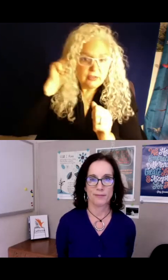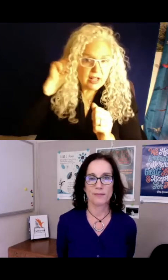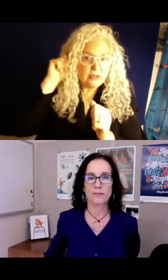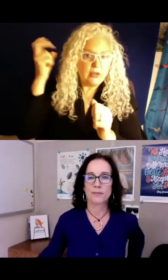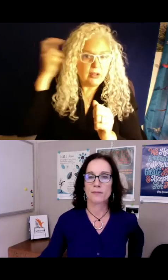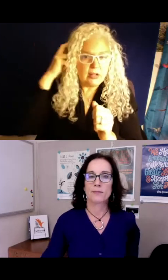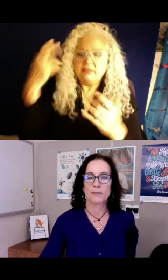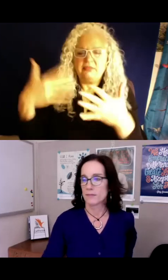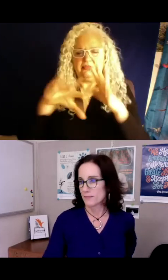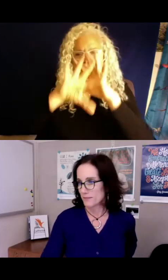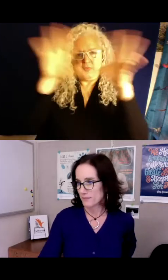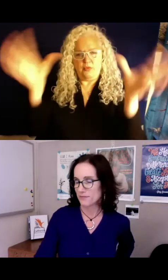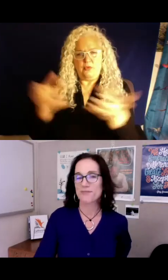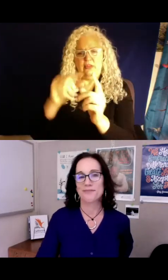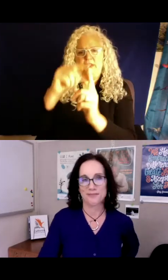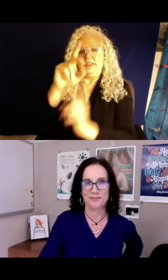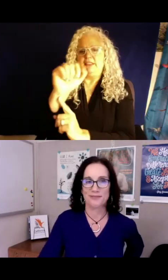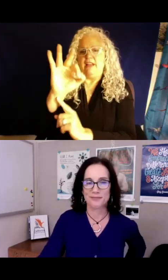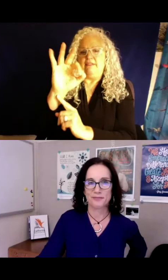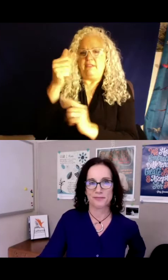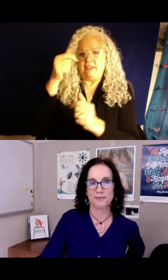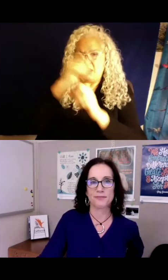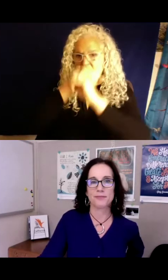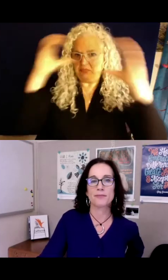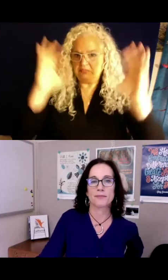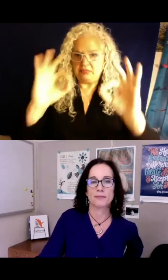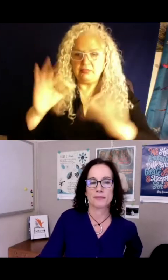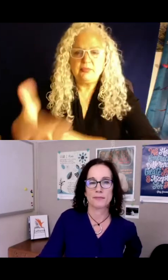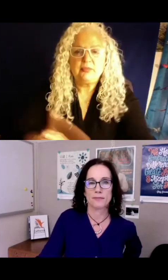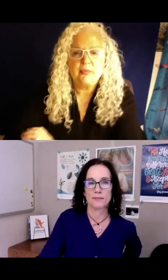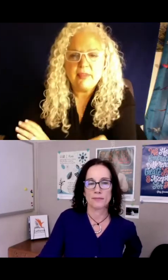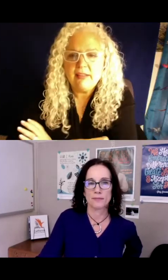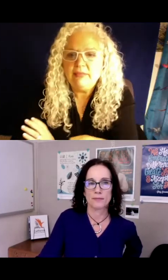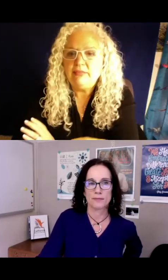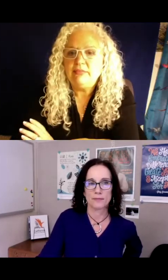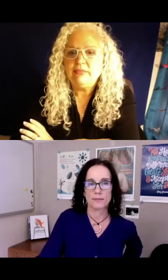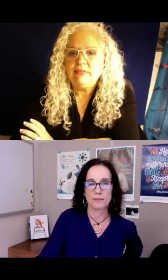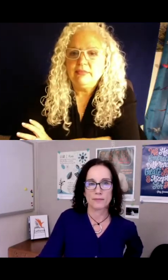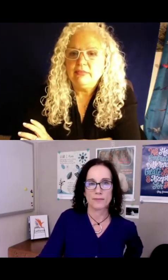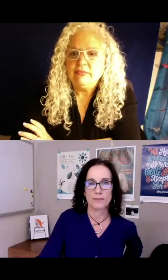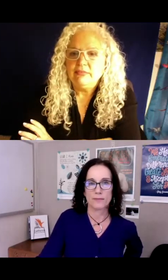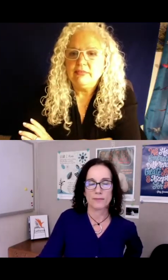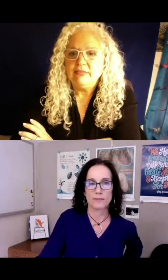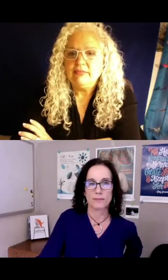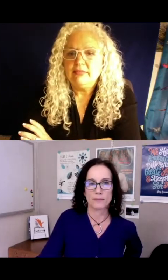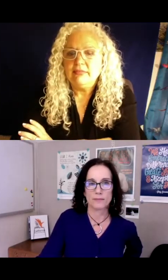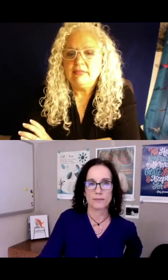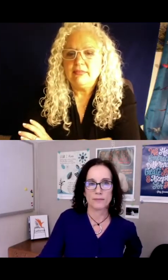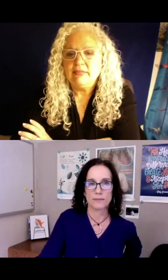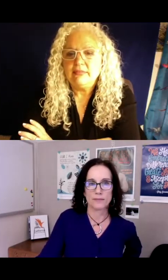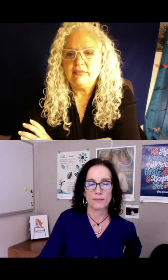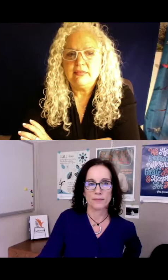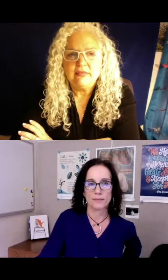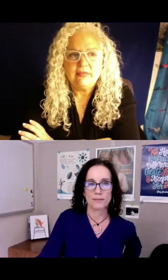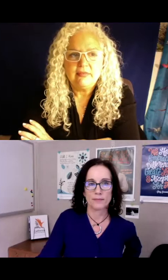disabilities, children with hearing aids or cochlear implant. That's all encompassed in that terminology, in that term deaf. So I just wanted to make